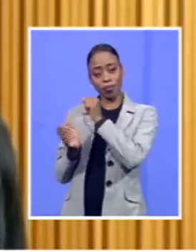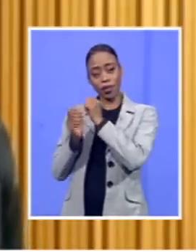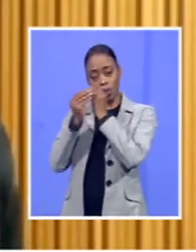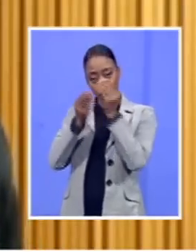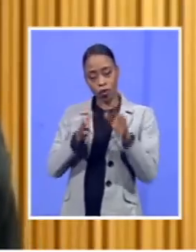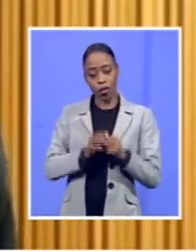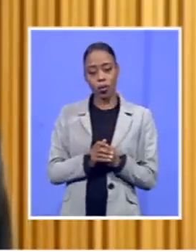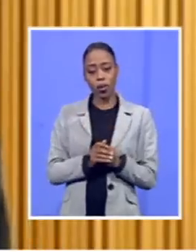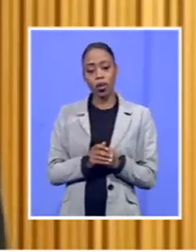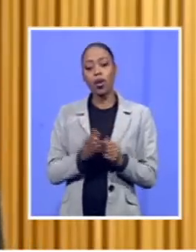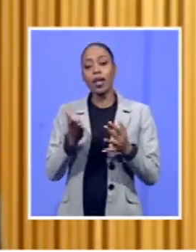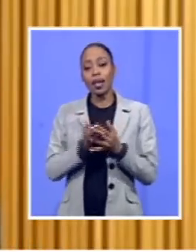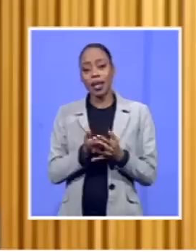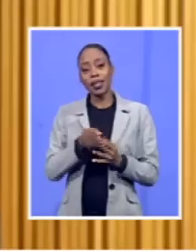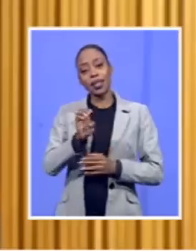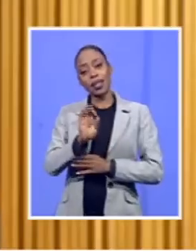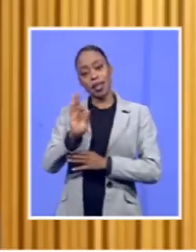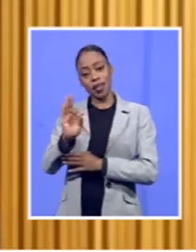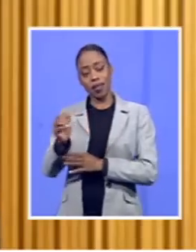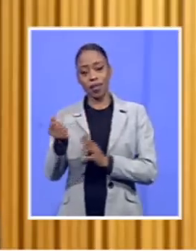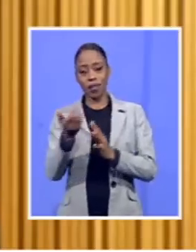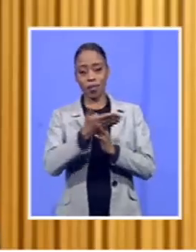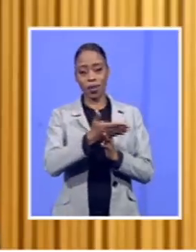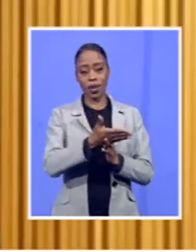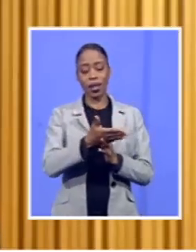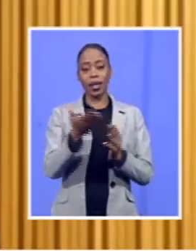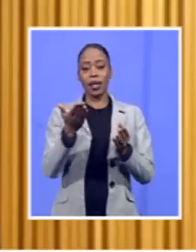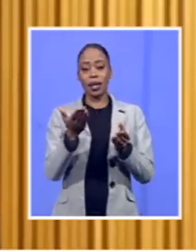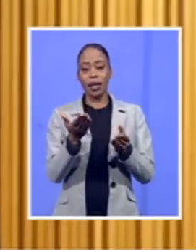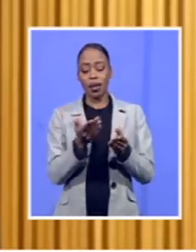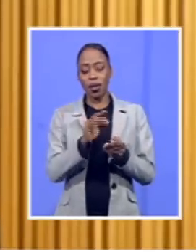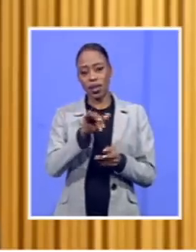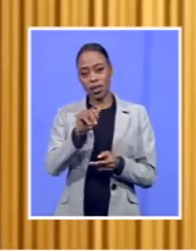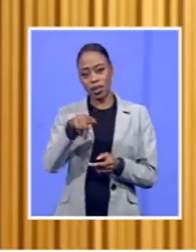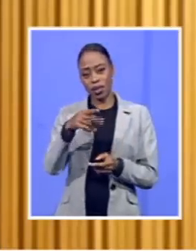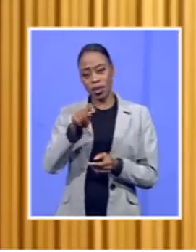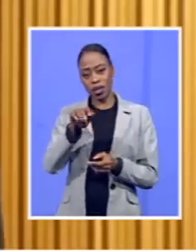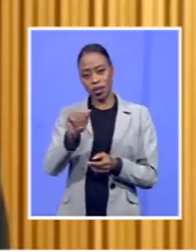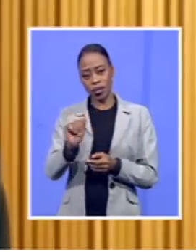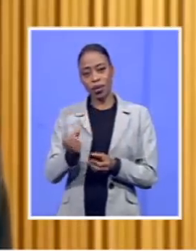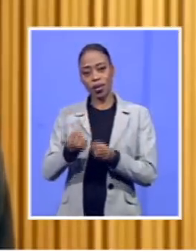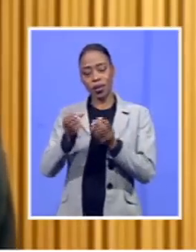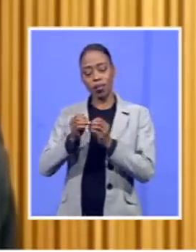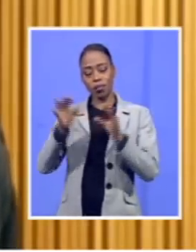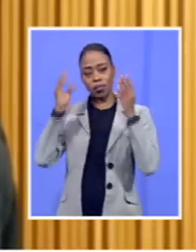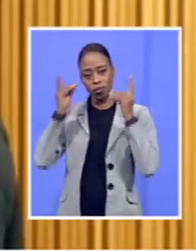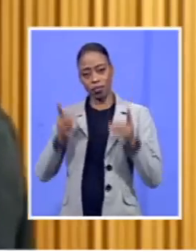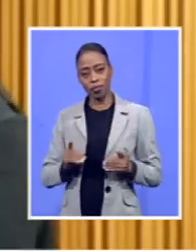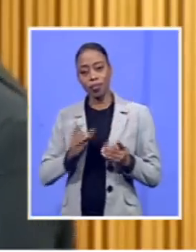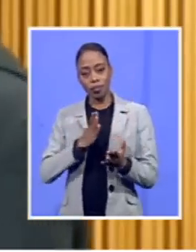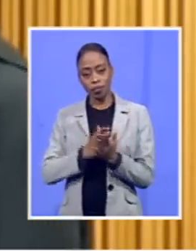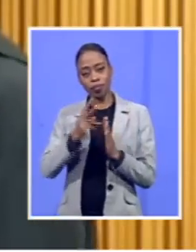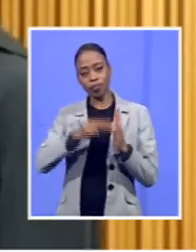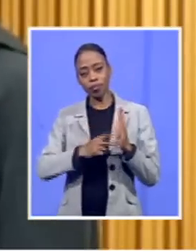We did a case called EFF impeachment case, where After J gave the majority judgment. I'm sure your lordships have read